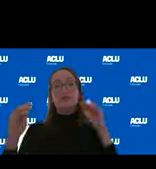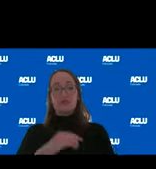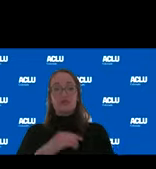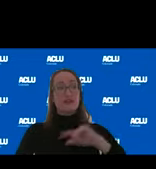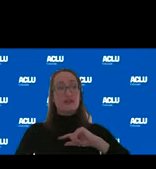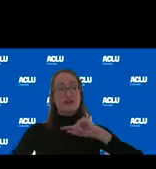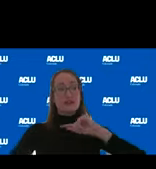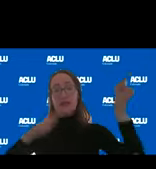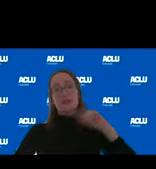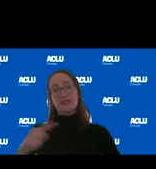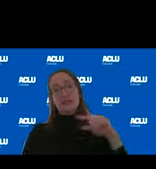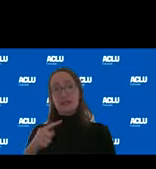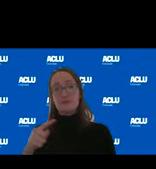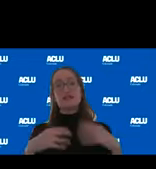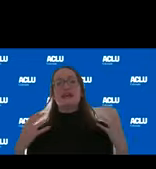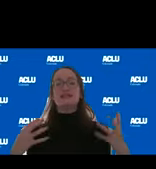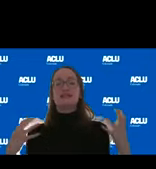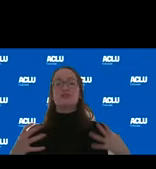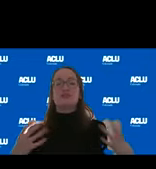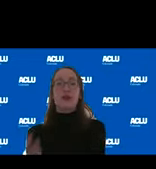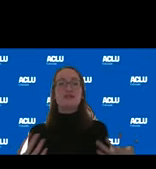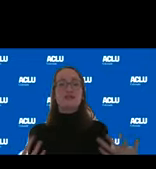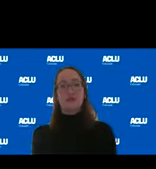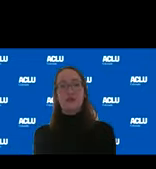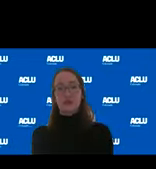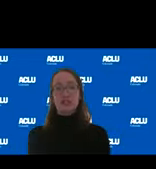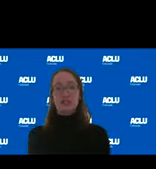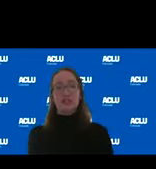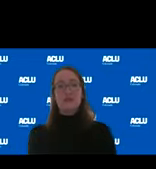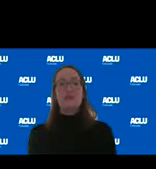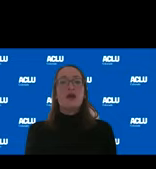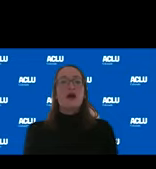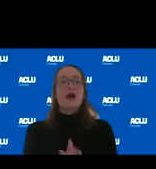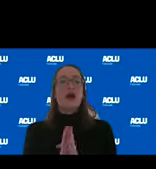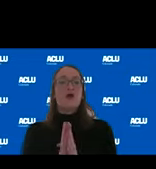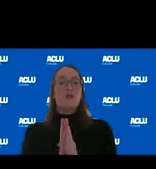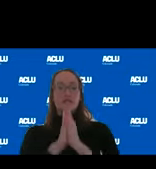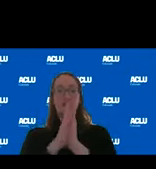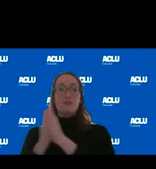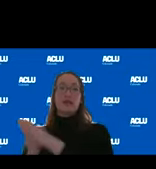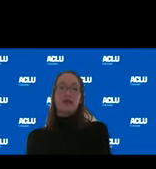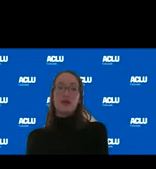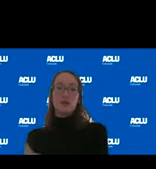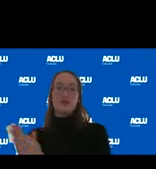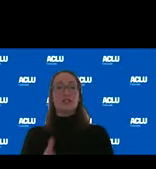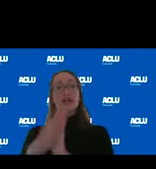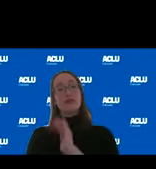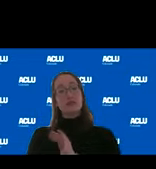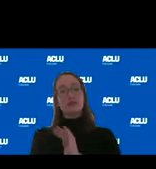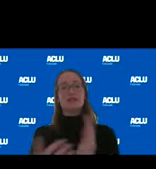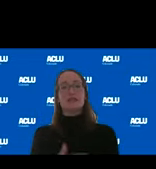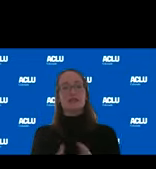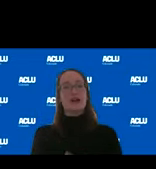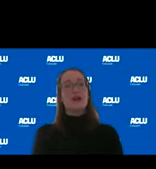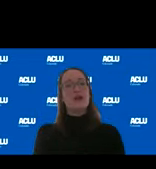different depending on what state you're in, because that's the state's right in terms of implementation. which again, we'll flesh that out further